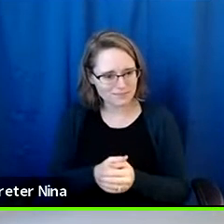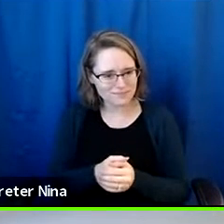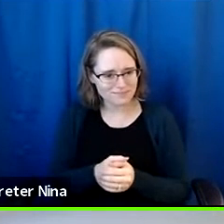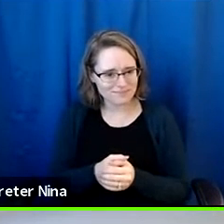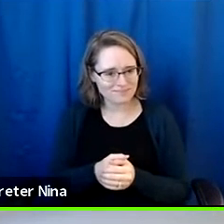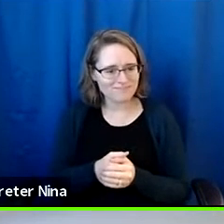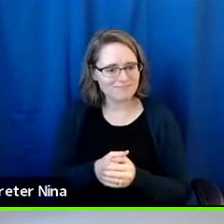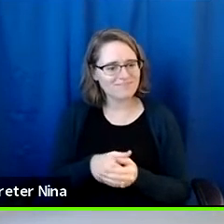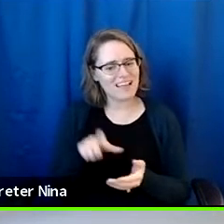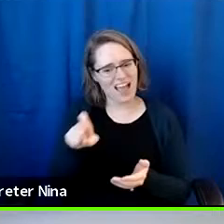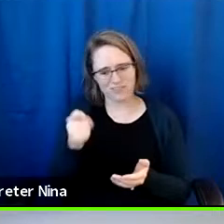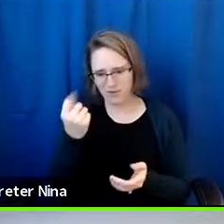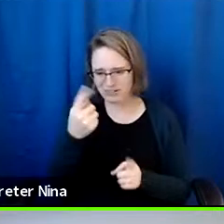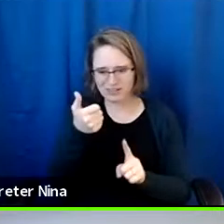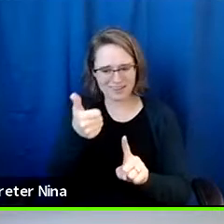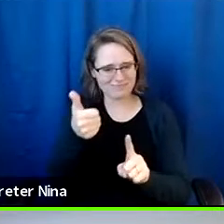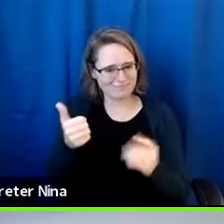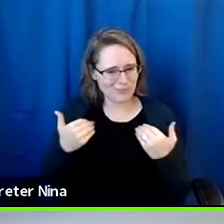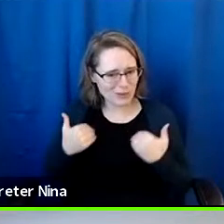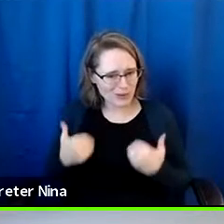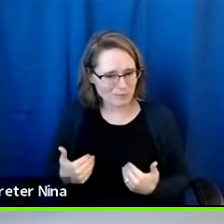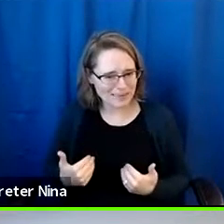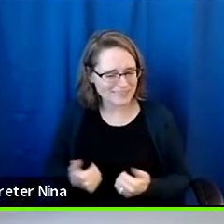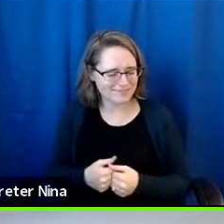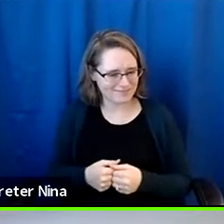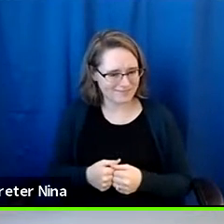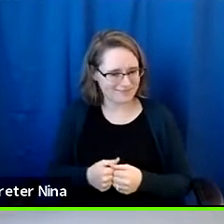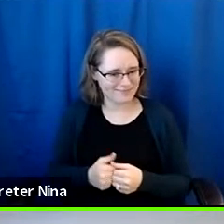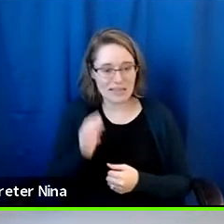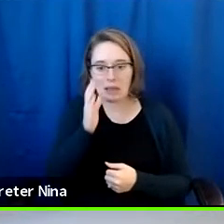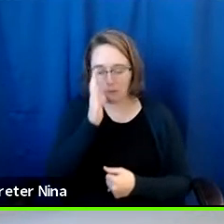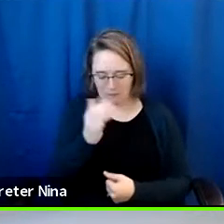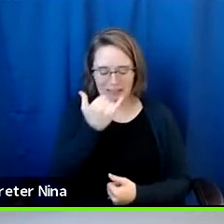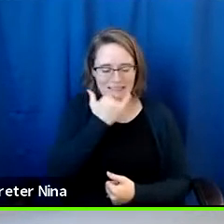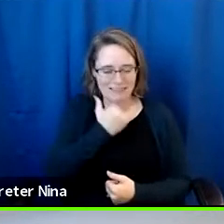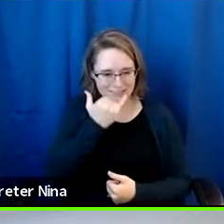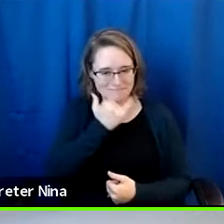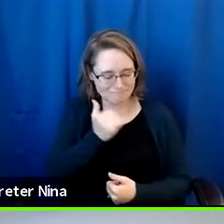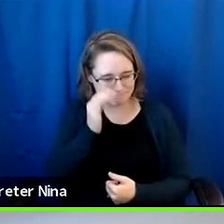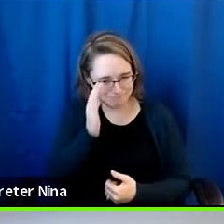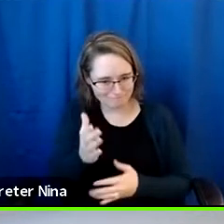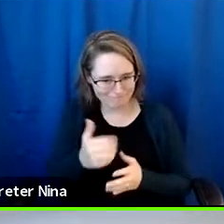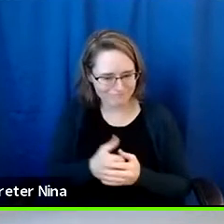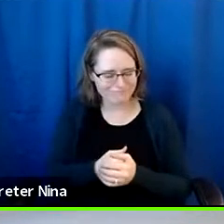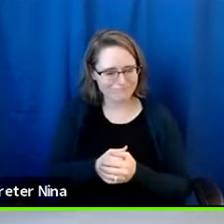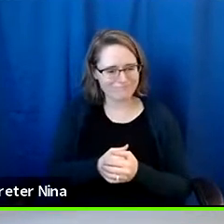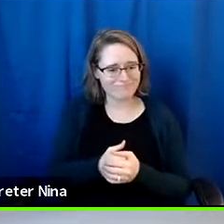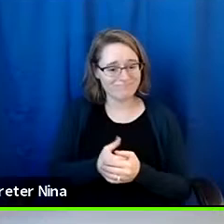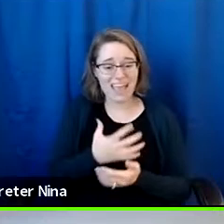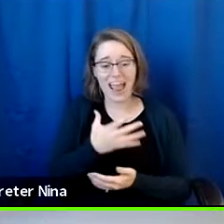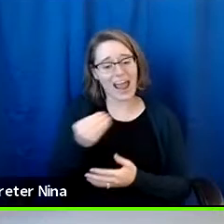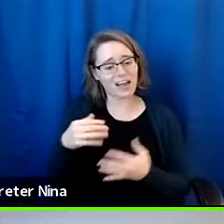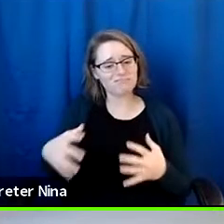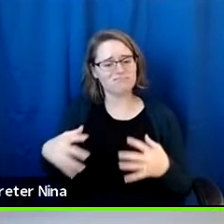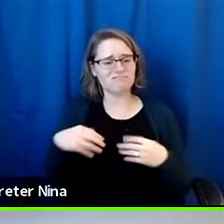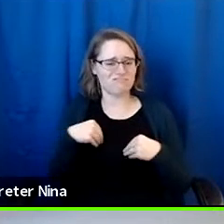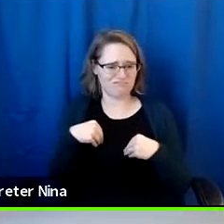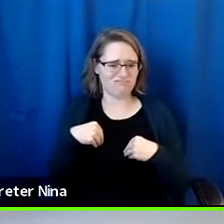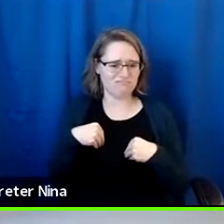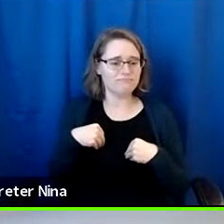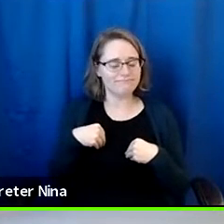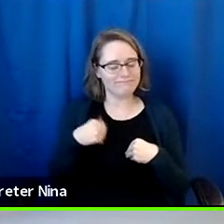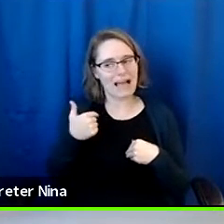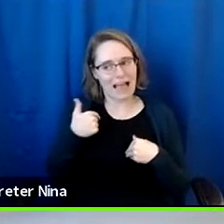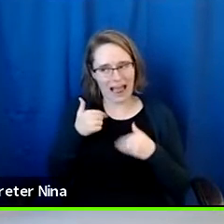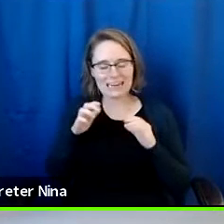understand that you are a human being and you will make mistakes. And then you have to own it. And you have to say, I